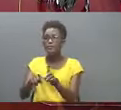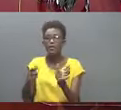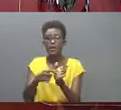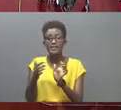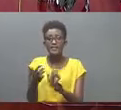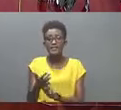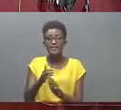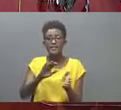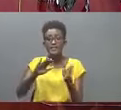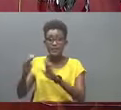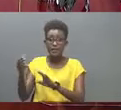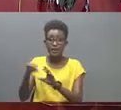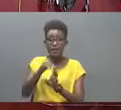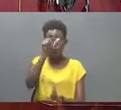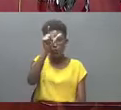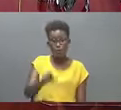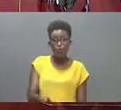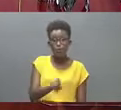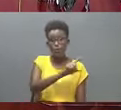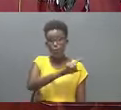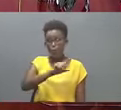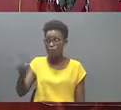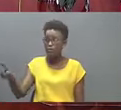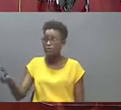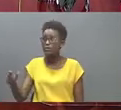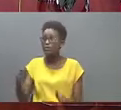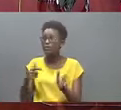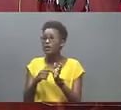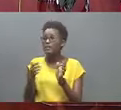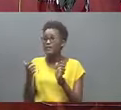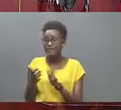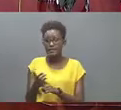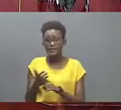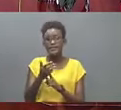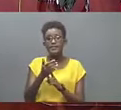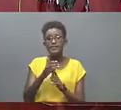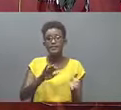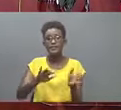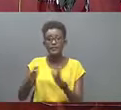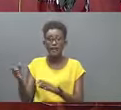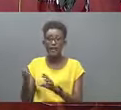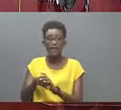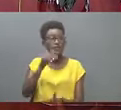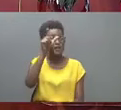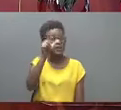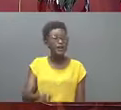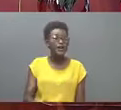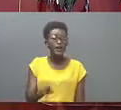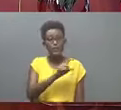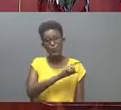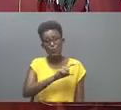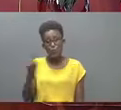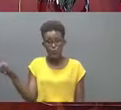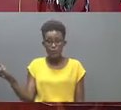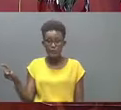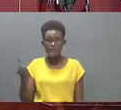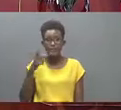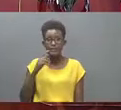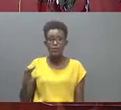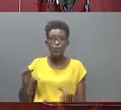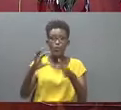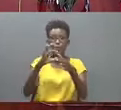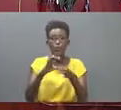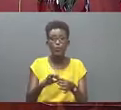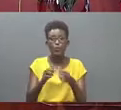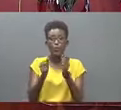When Jesus died on the cross, Yesu afiriye ku musaraba. He reconciled us unto him. Yatwunze nayo.